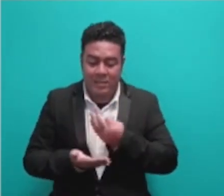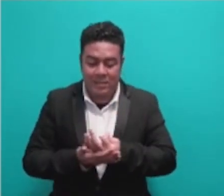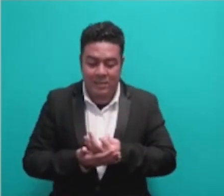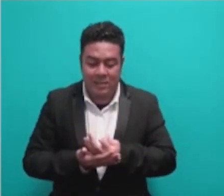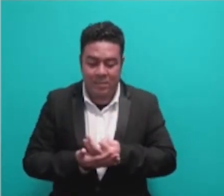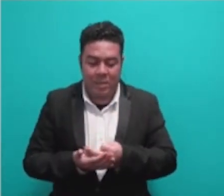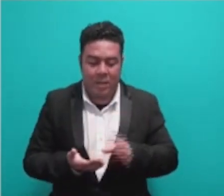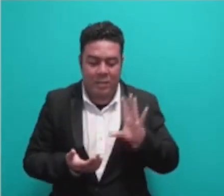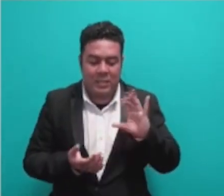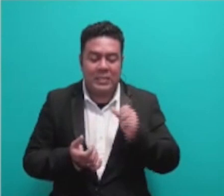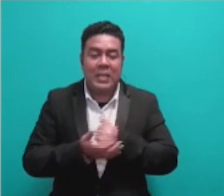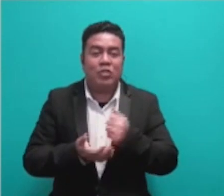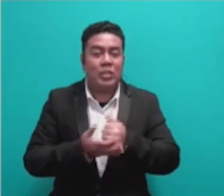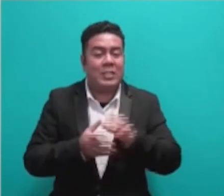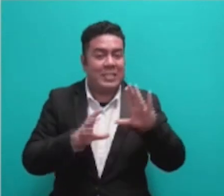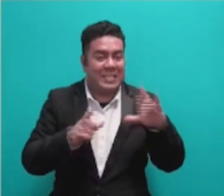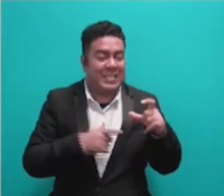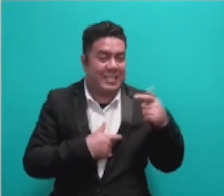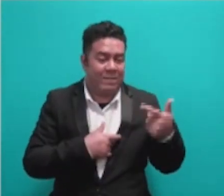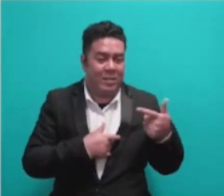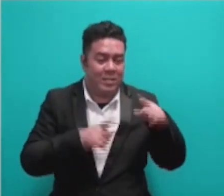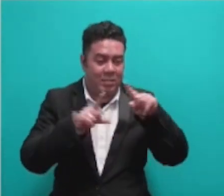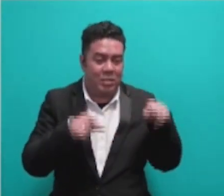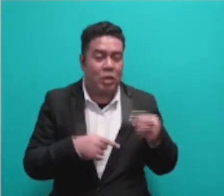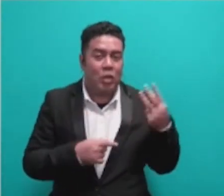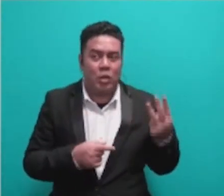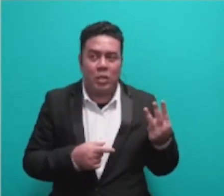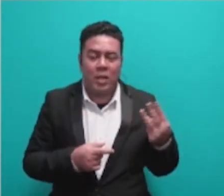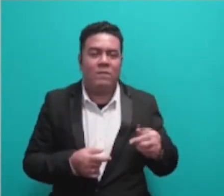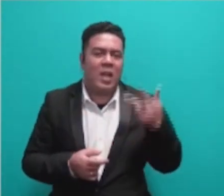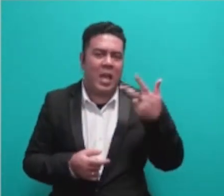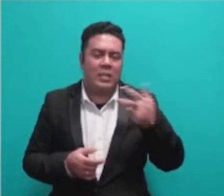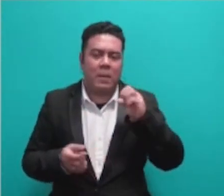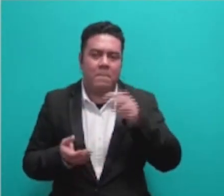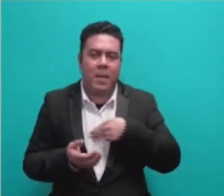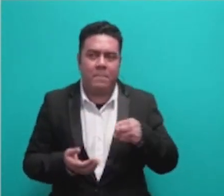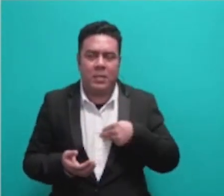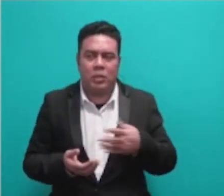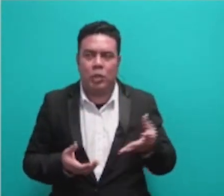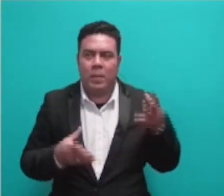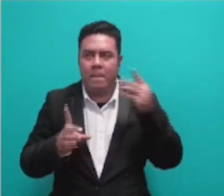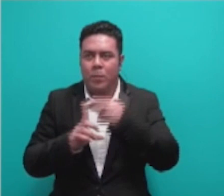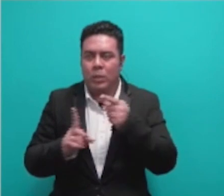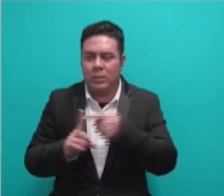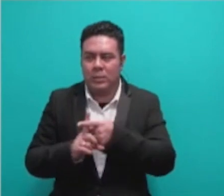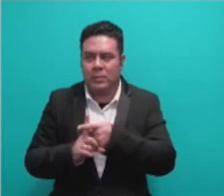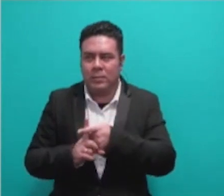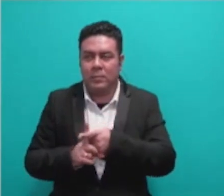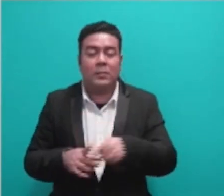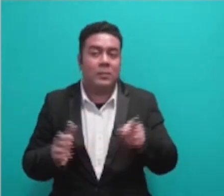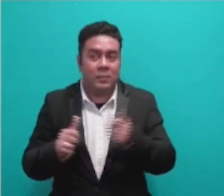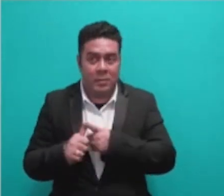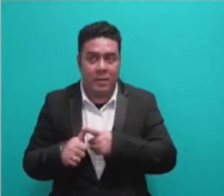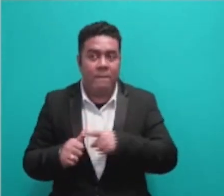you to section 7, subsection 3. The board consists of 8 members to be appointed by the minister, including